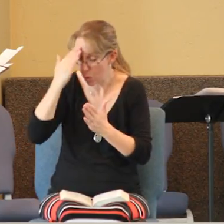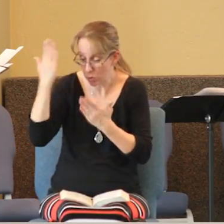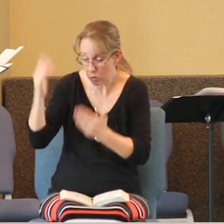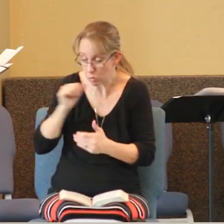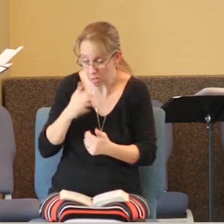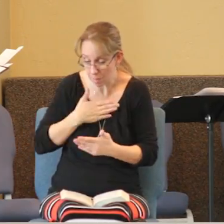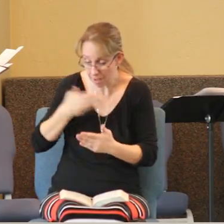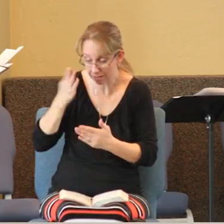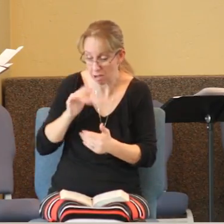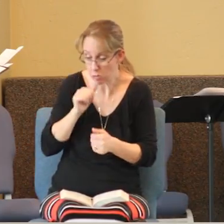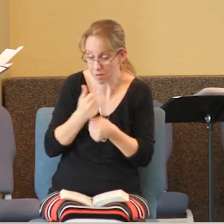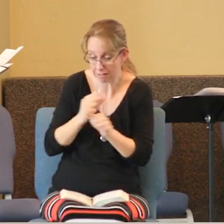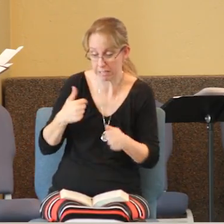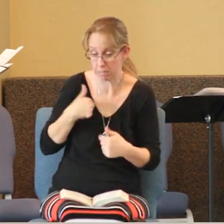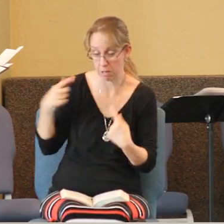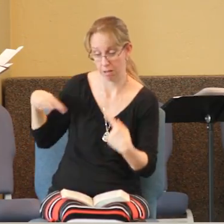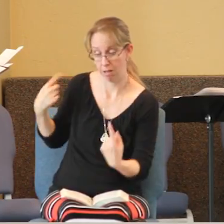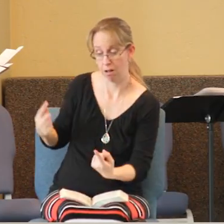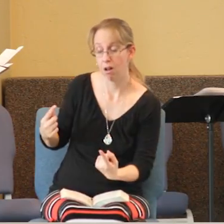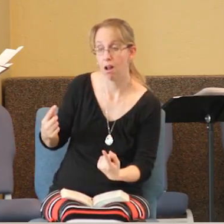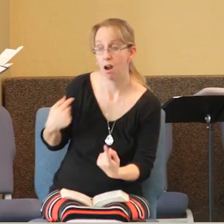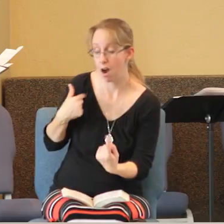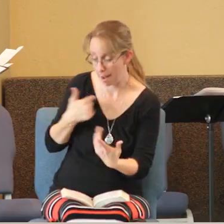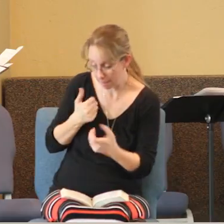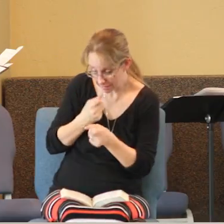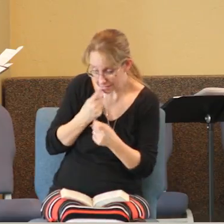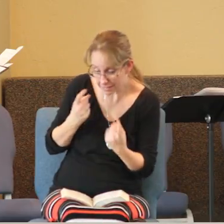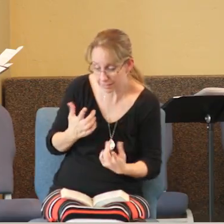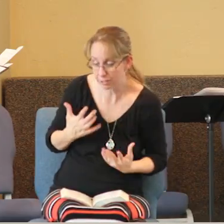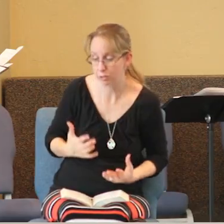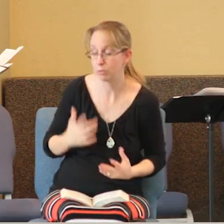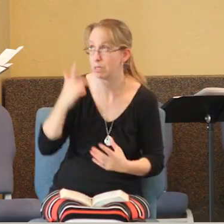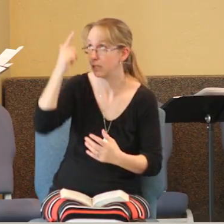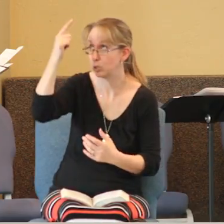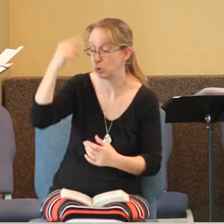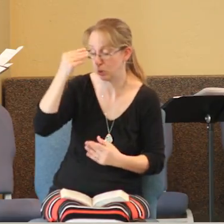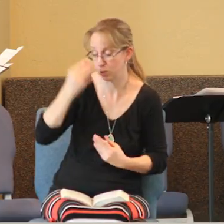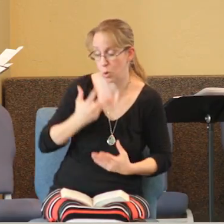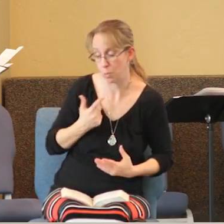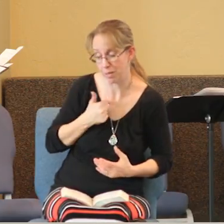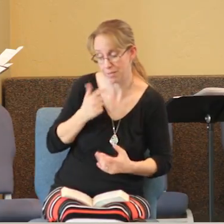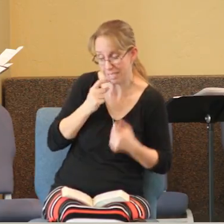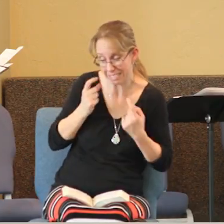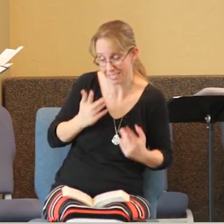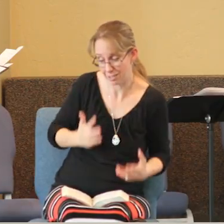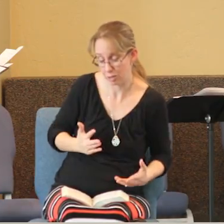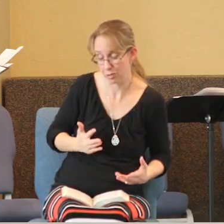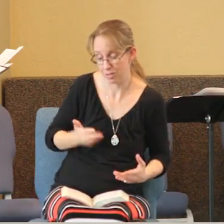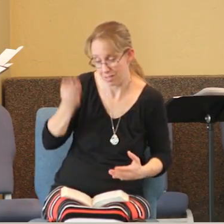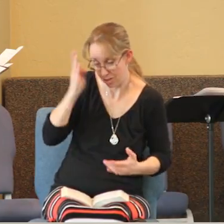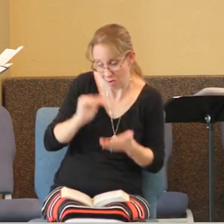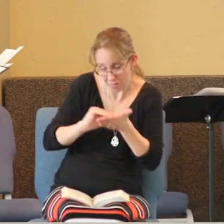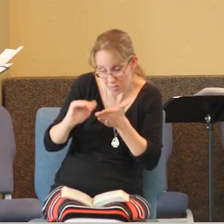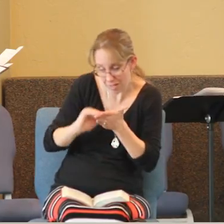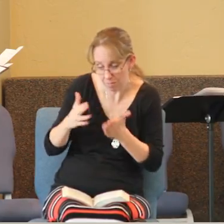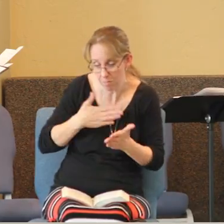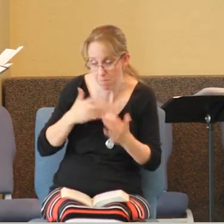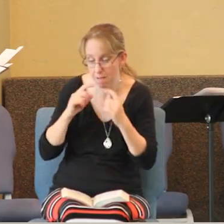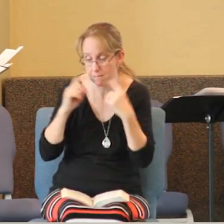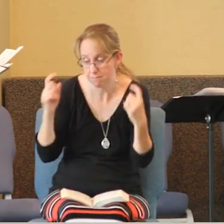me. God, I am a sinner because you say I'm a sinner. God, forgive me of my sin.